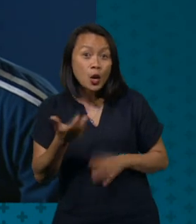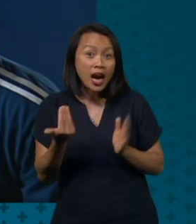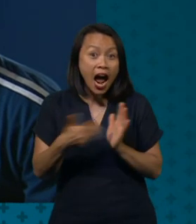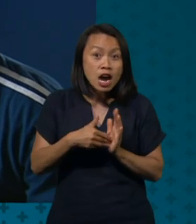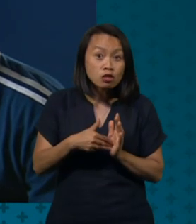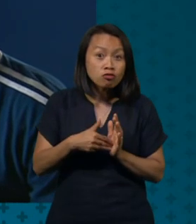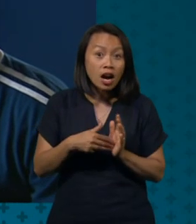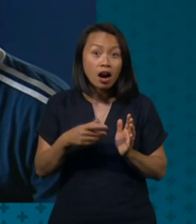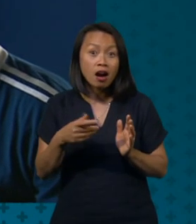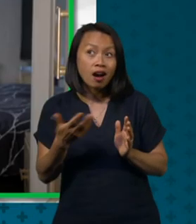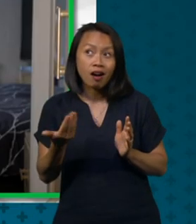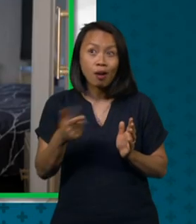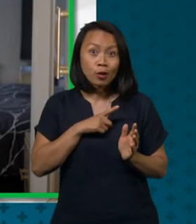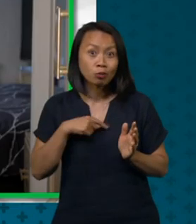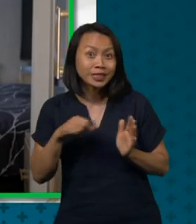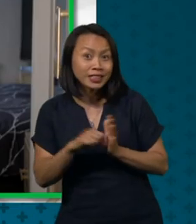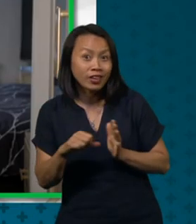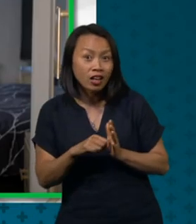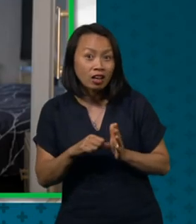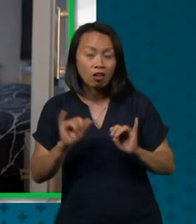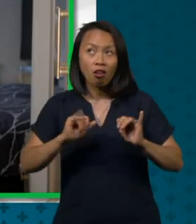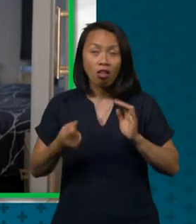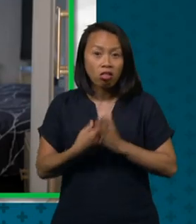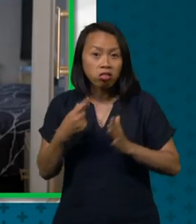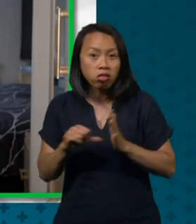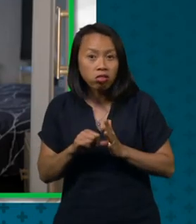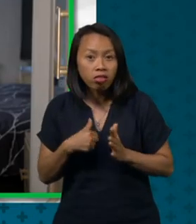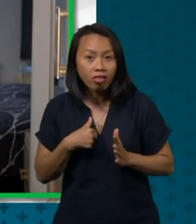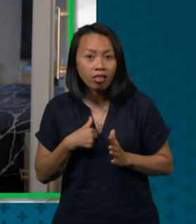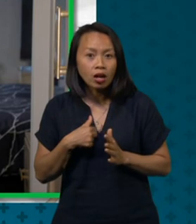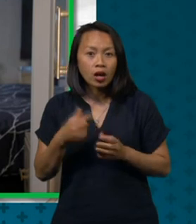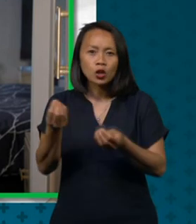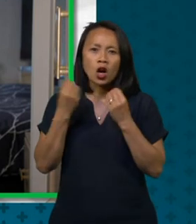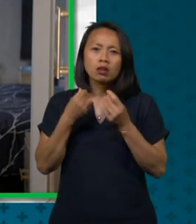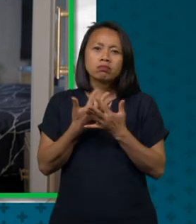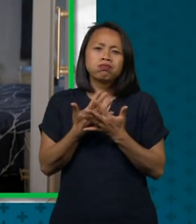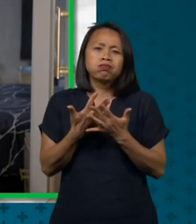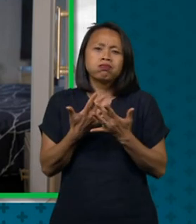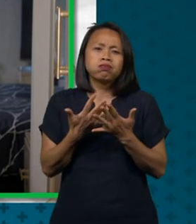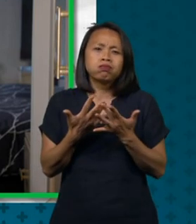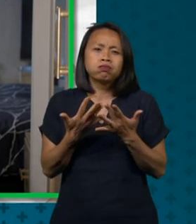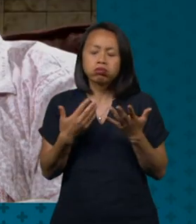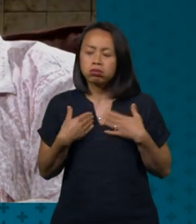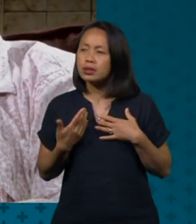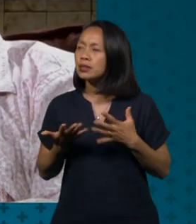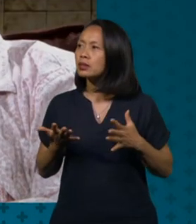got behavioural problems. He's taught me so much and helped me get back on my feet more times than I can remember.